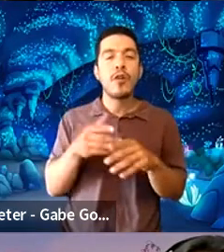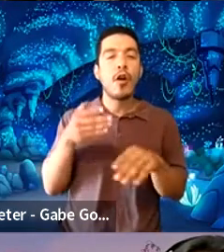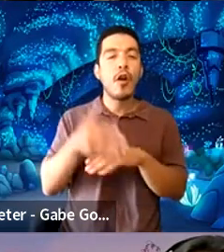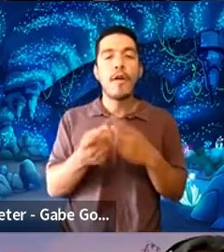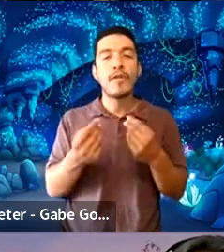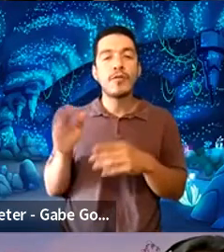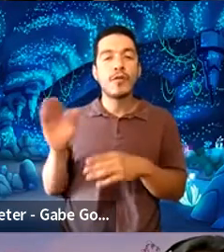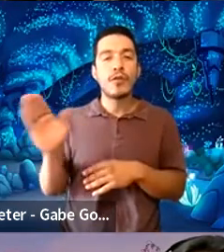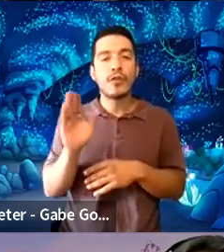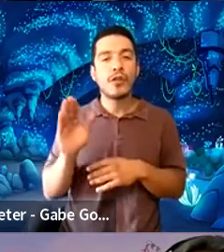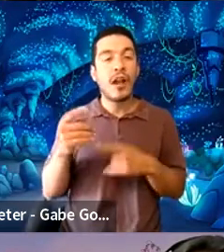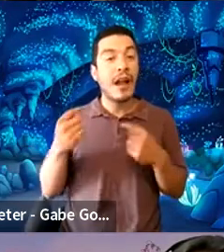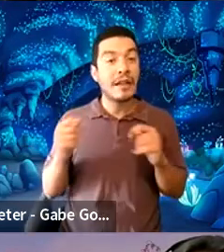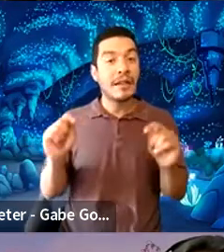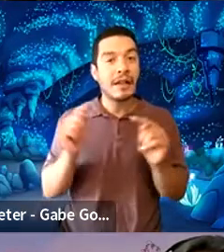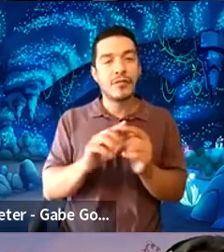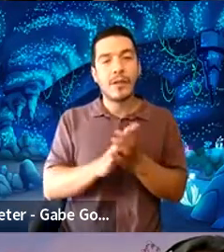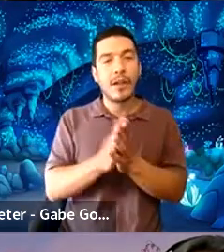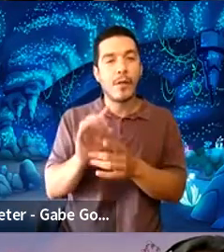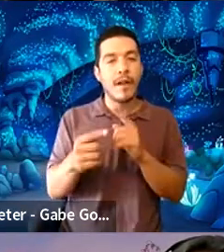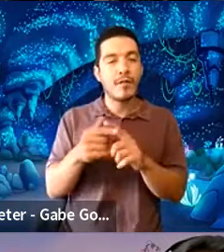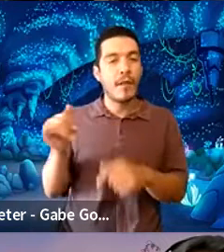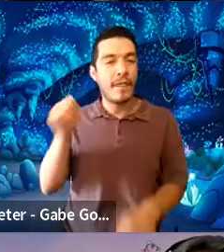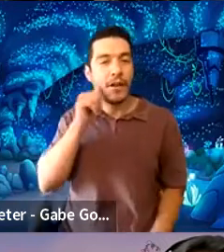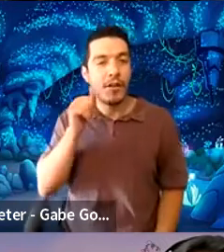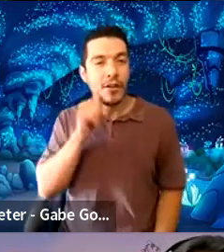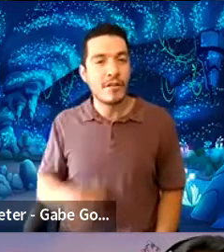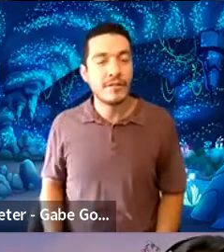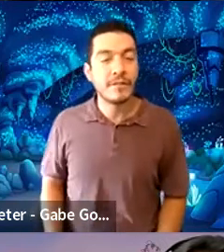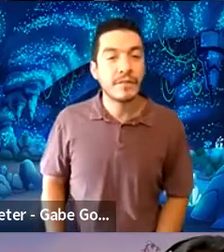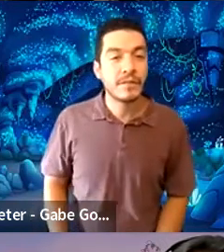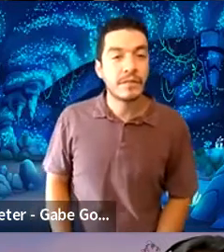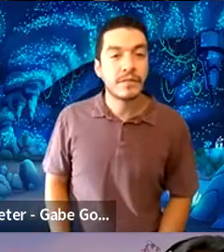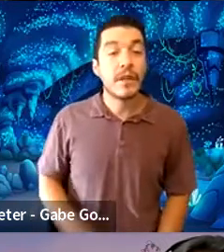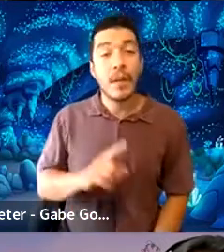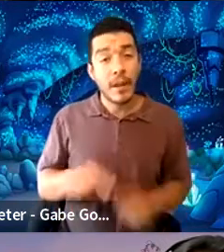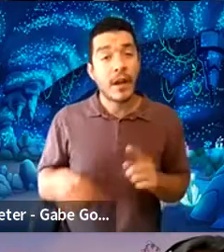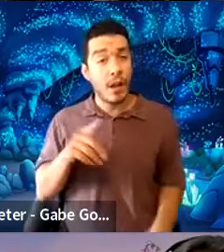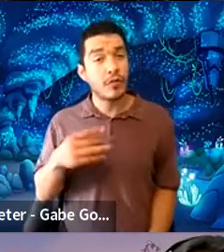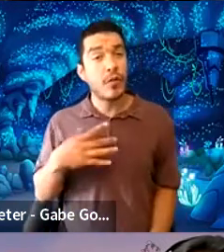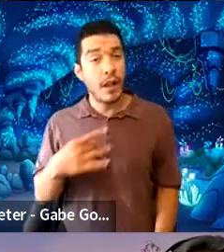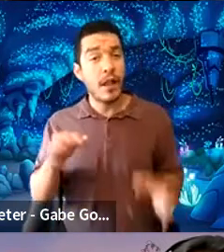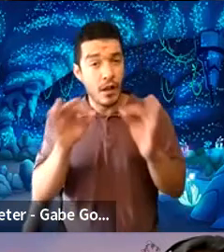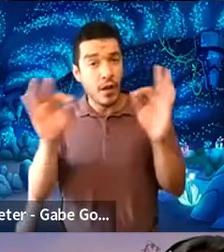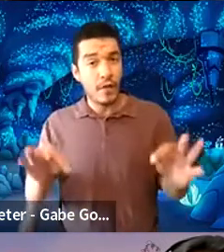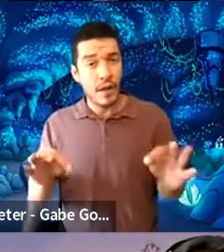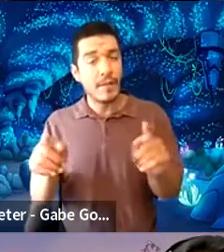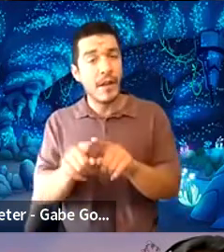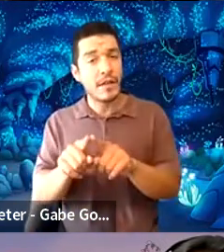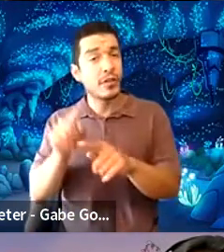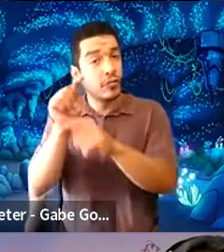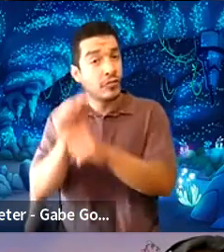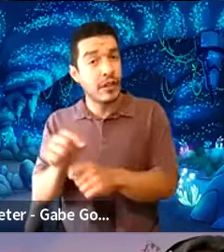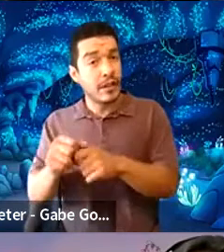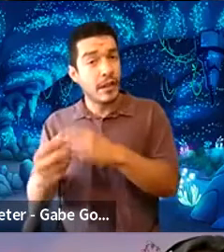her, you know, attempt to become friends with this girl. But I like framing it as a tradition in this world, because